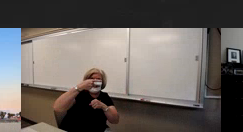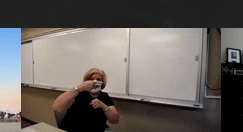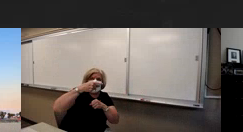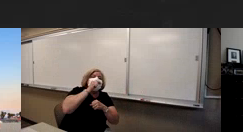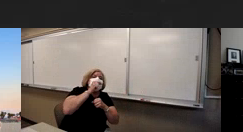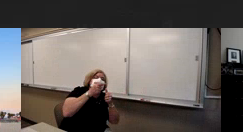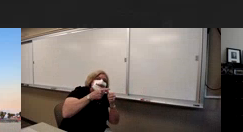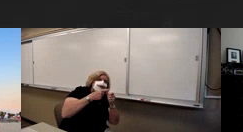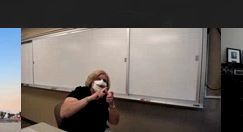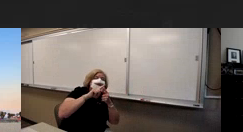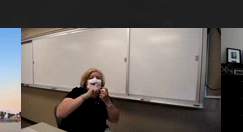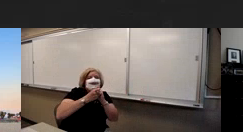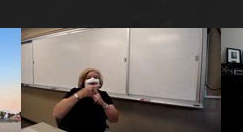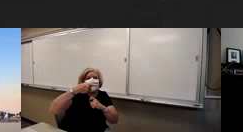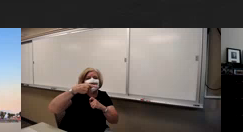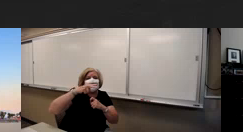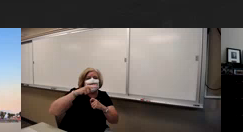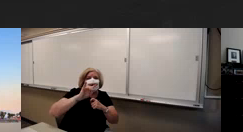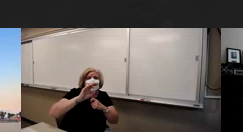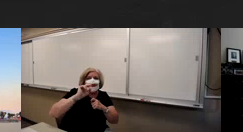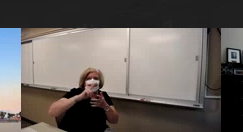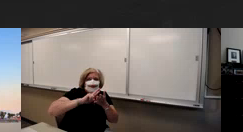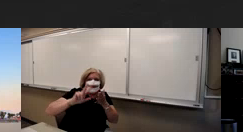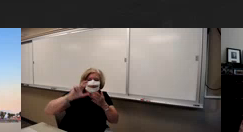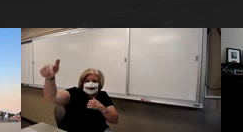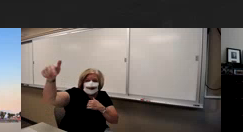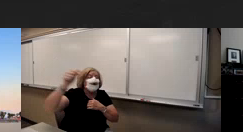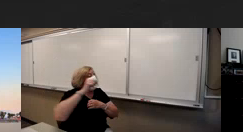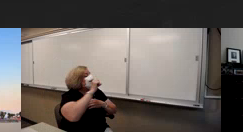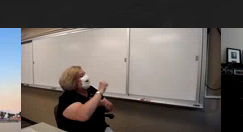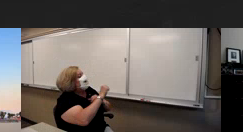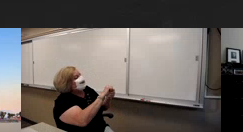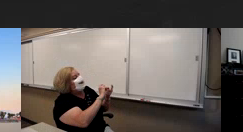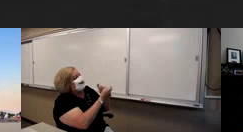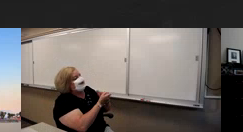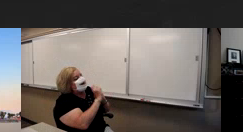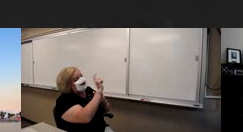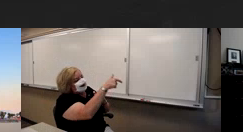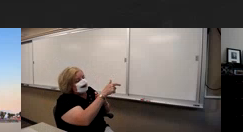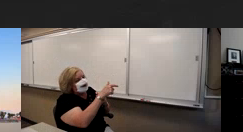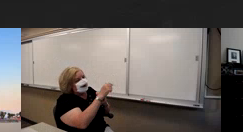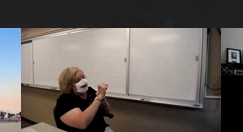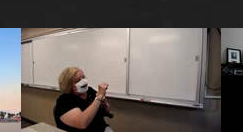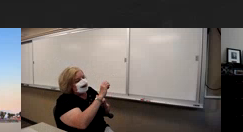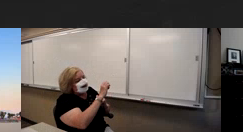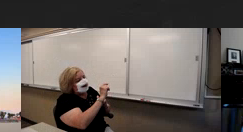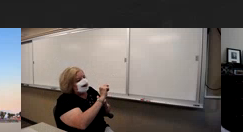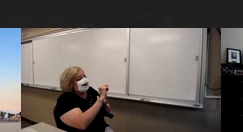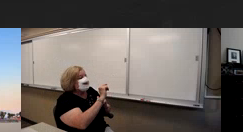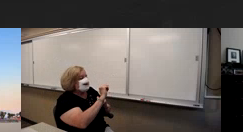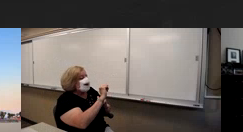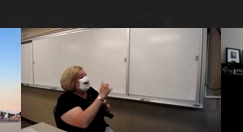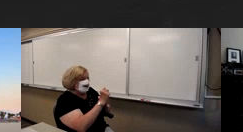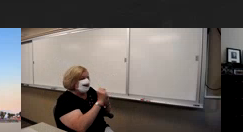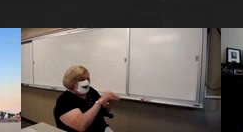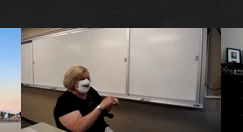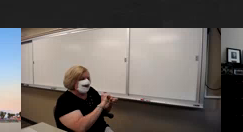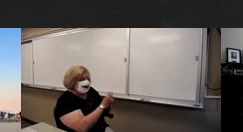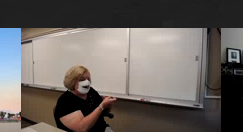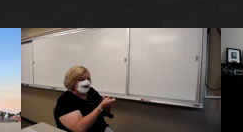3 weeks from now? Yeah, you can go in and change some of the settings. So within that, yeah, great question.